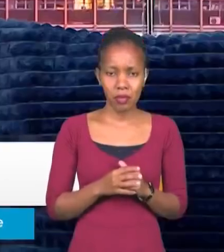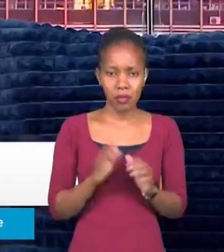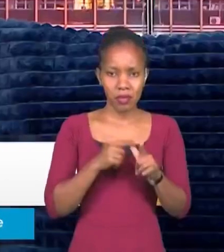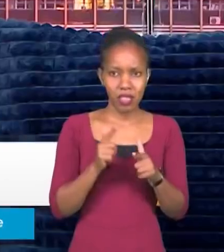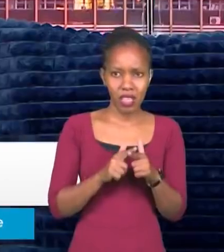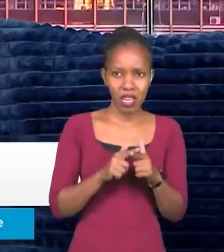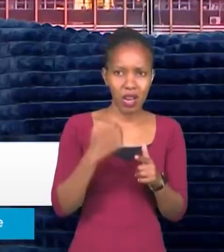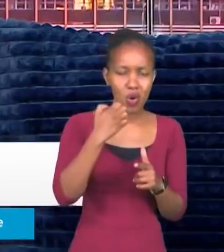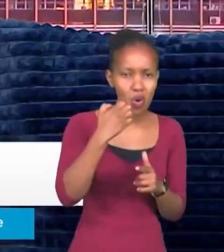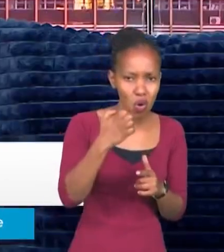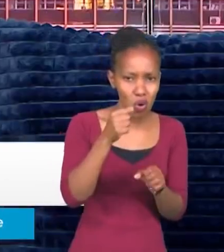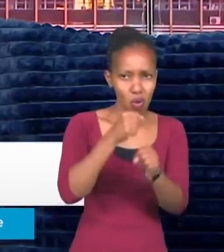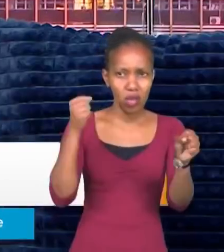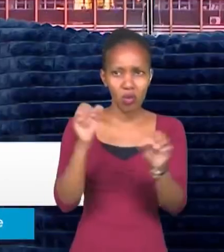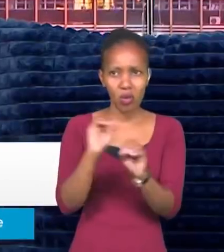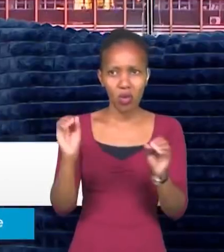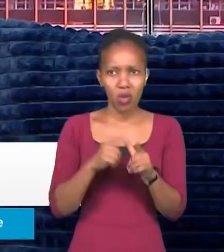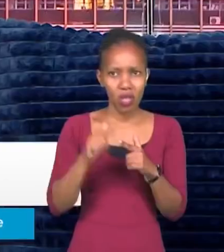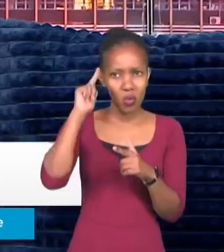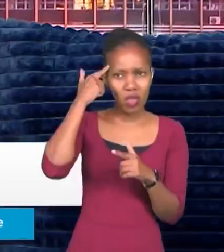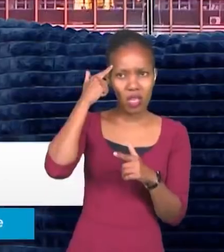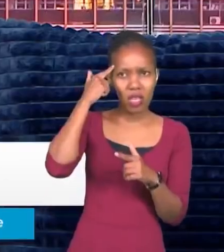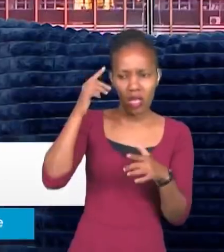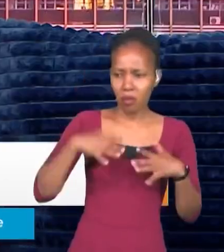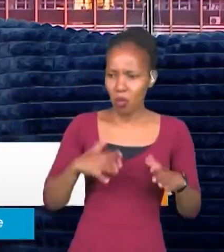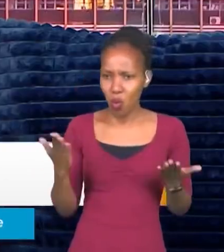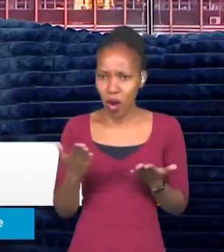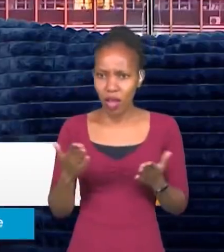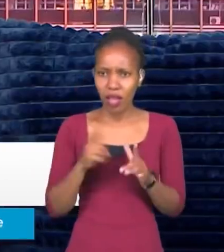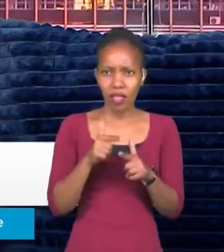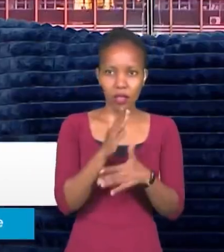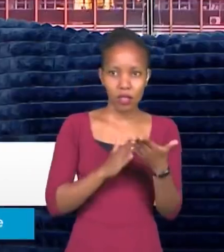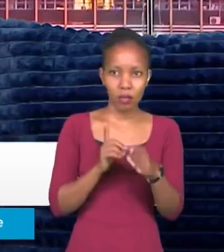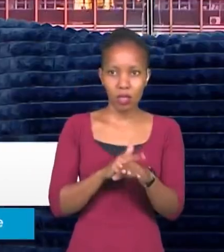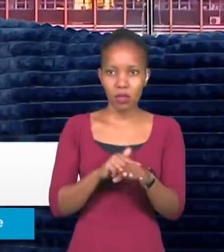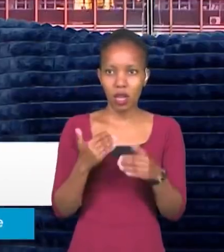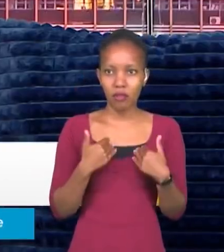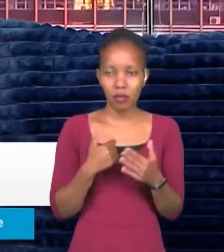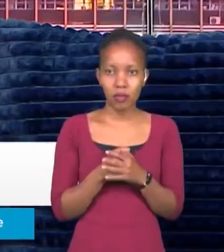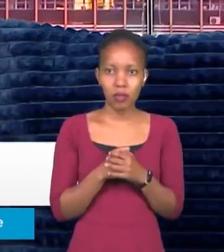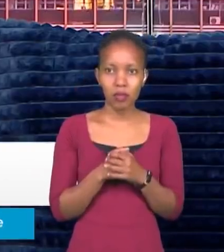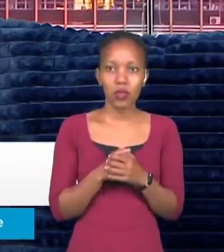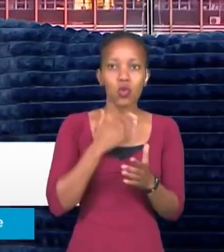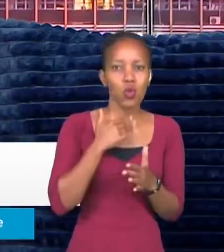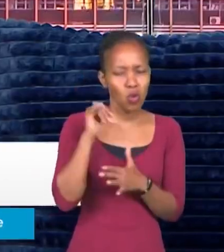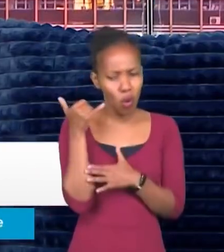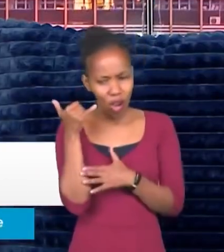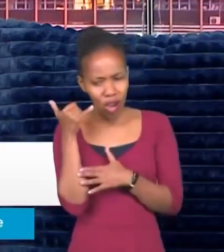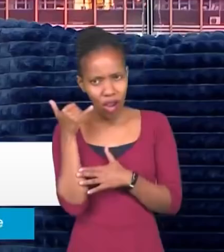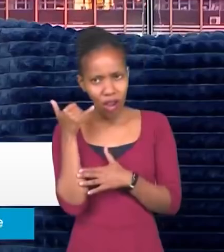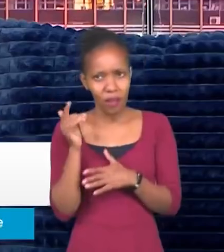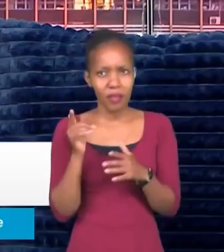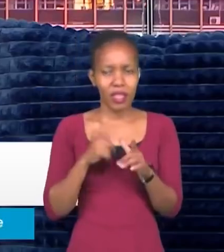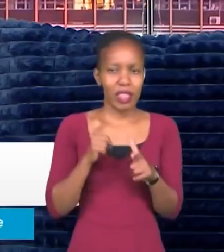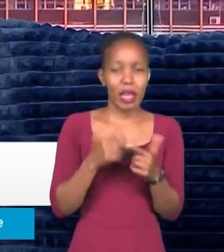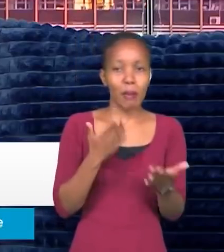a knock on the door. Sometimes you're thinking, oh, where are they? And sometimes you would have, you would want to call them, and maybe they hung